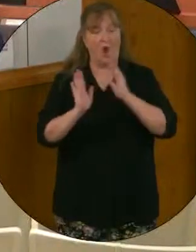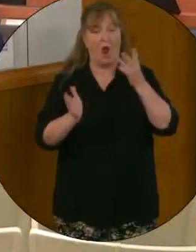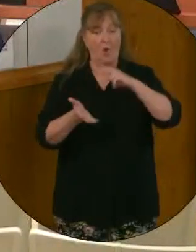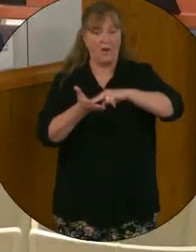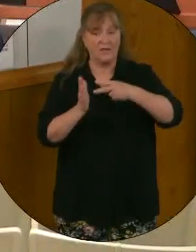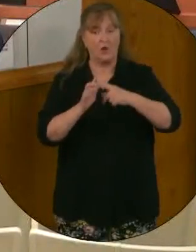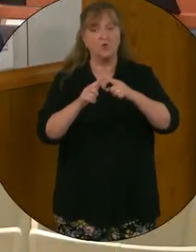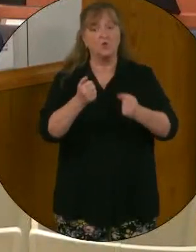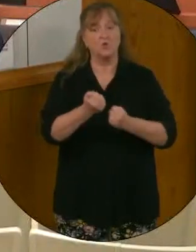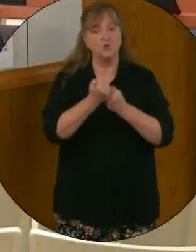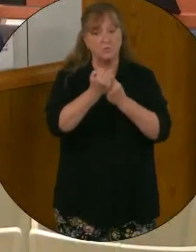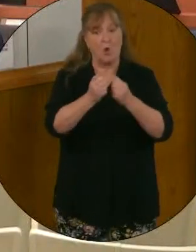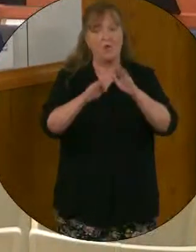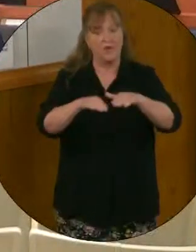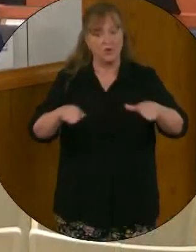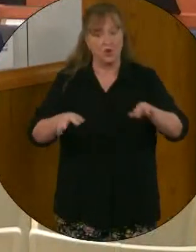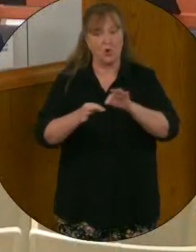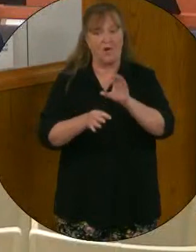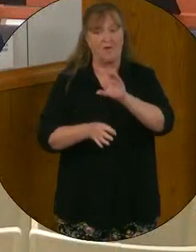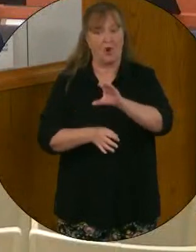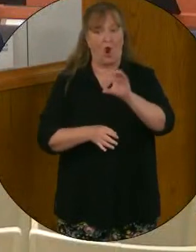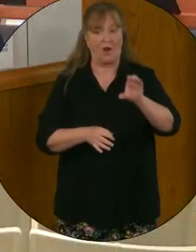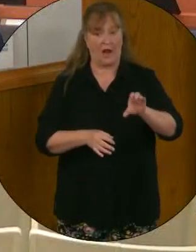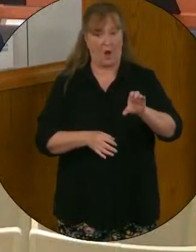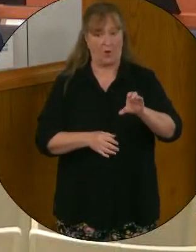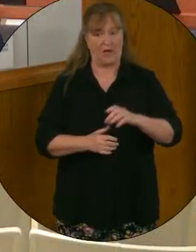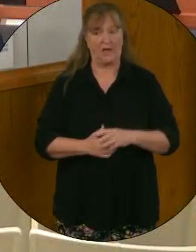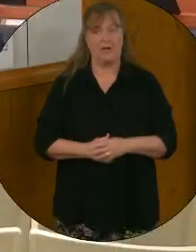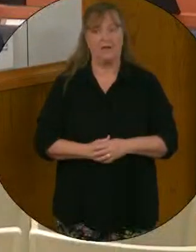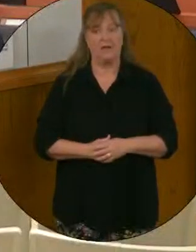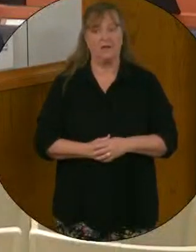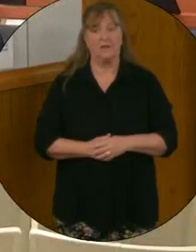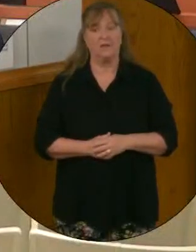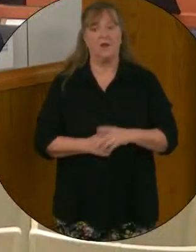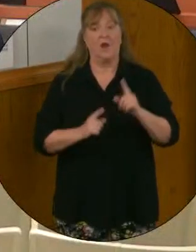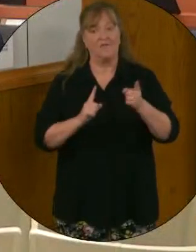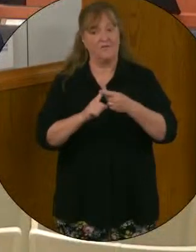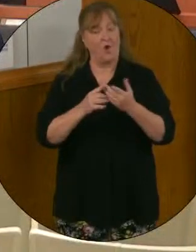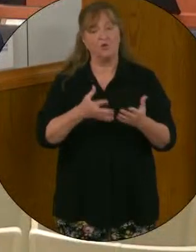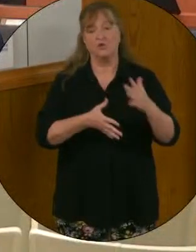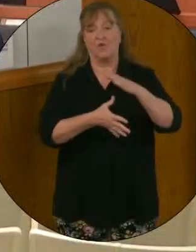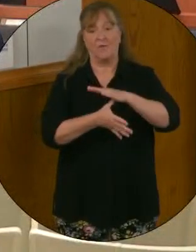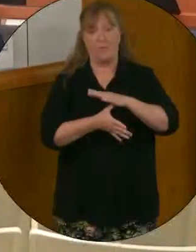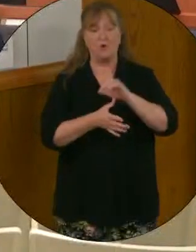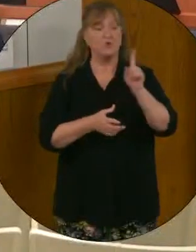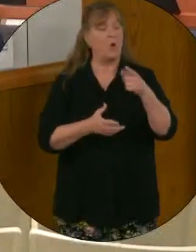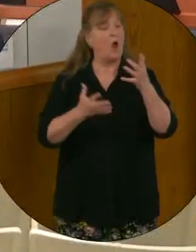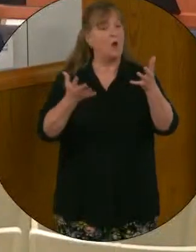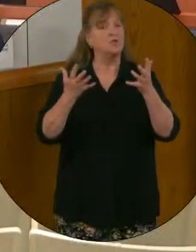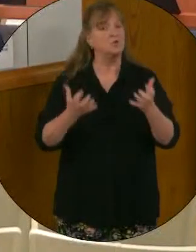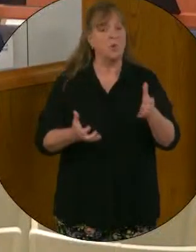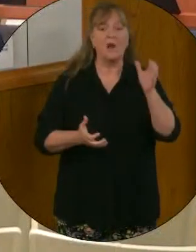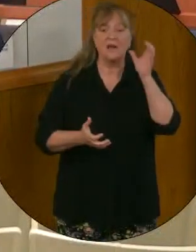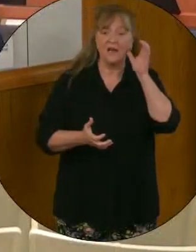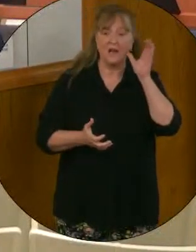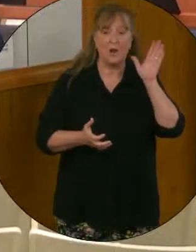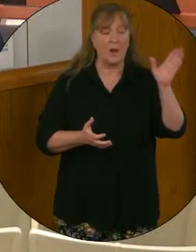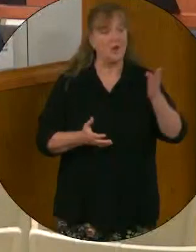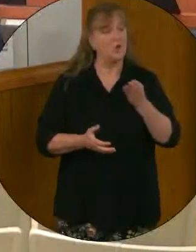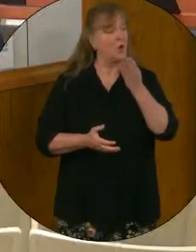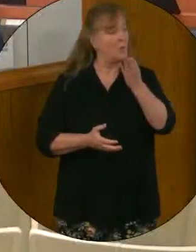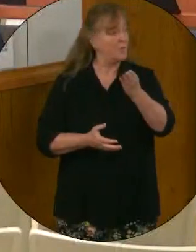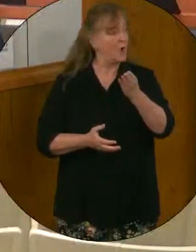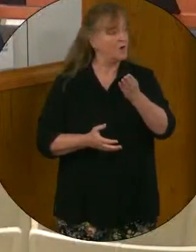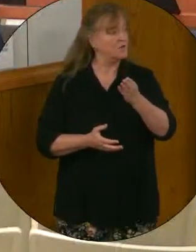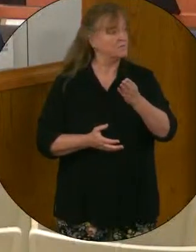always to support the children of Clark County first and foremost. So I just want to hear your motion,